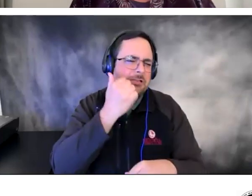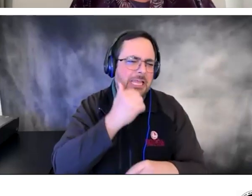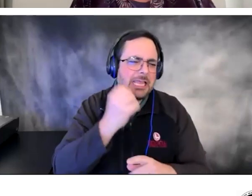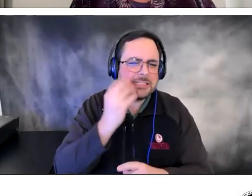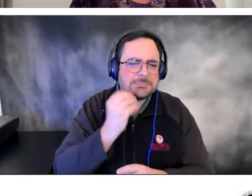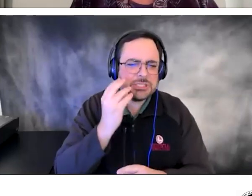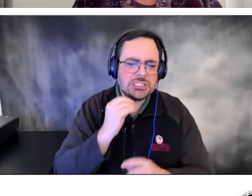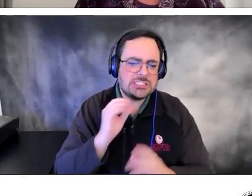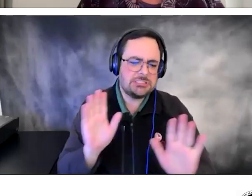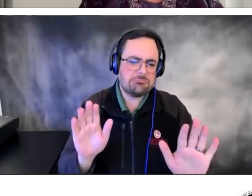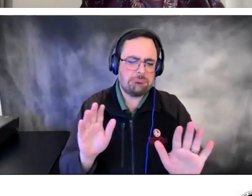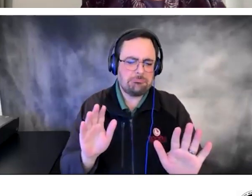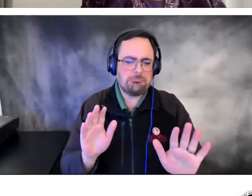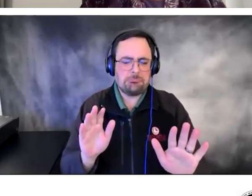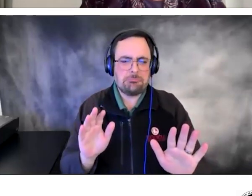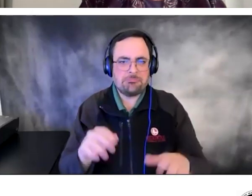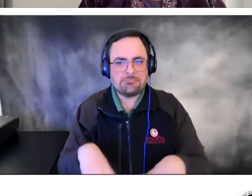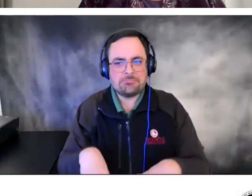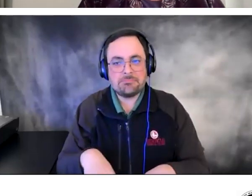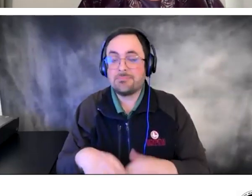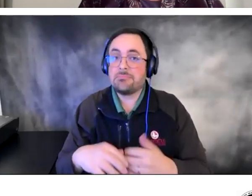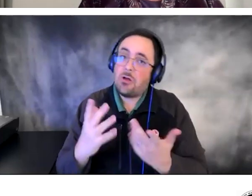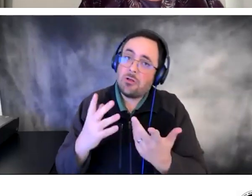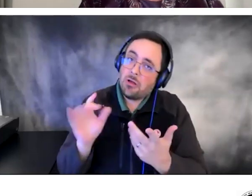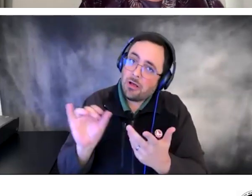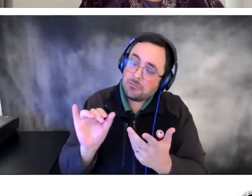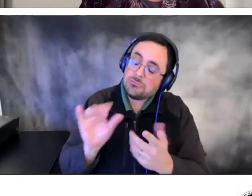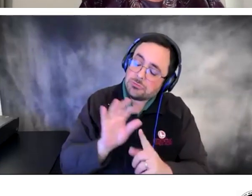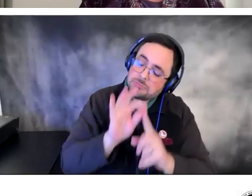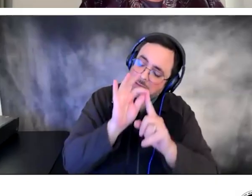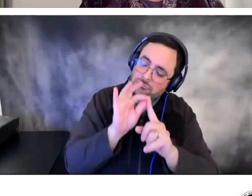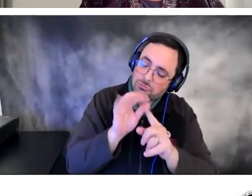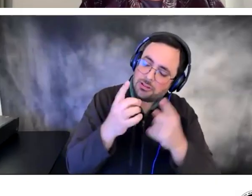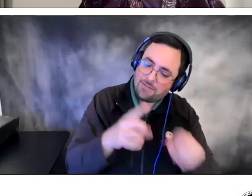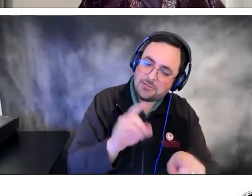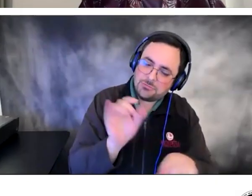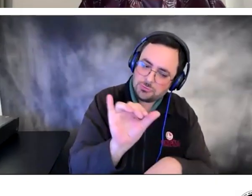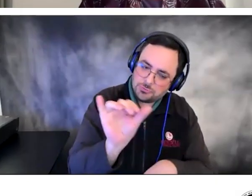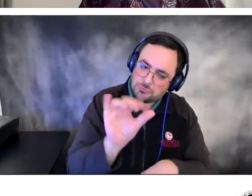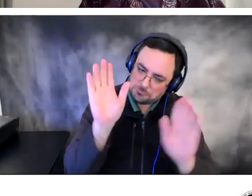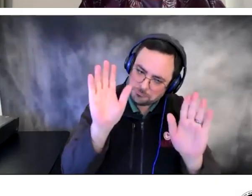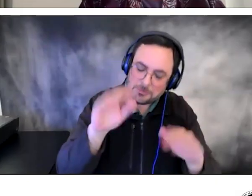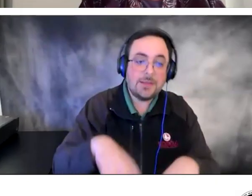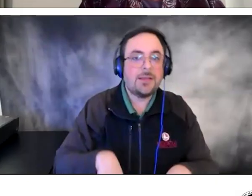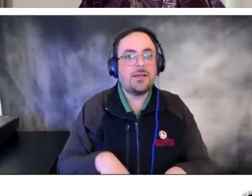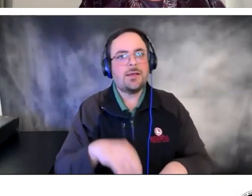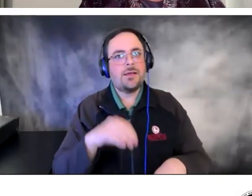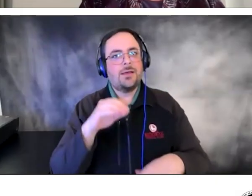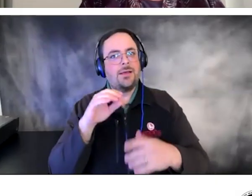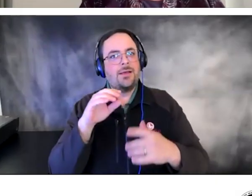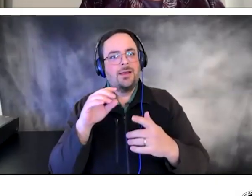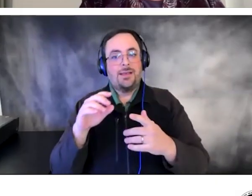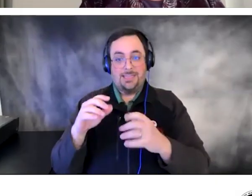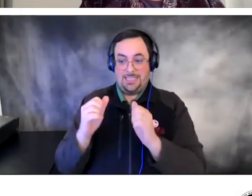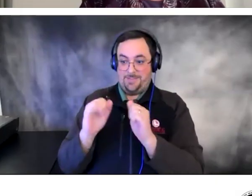daily experiences, in other words, as well as special events in their life. They are best if created with the child